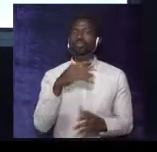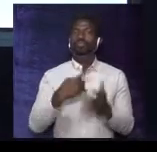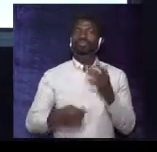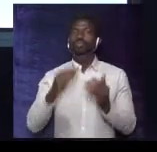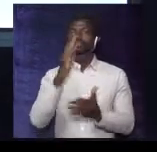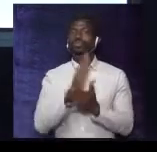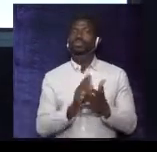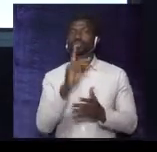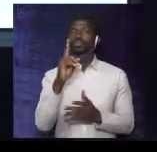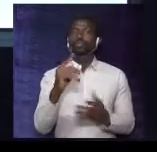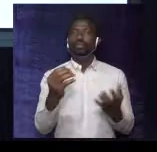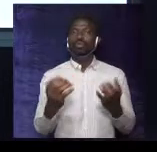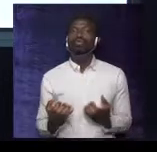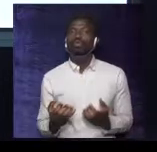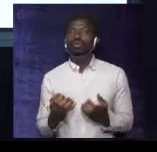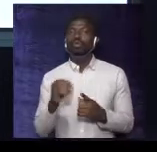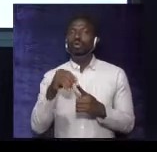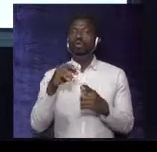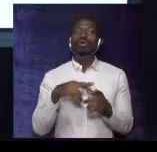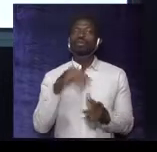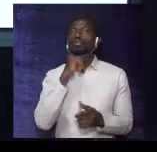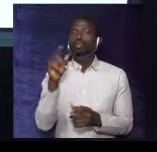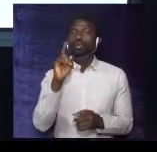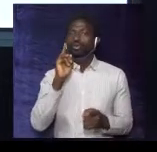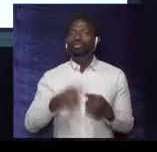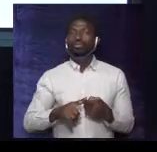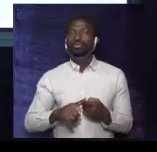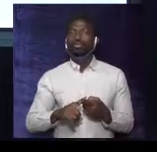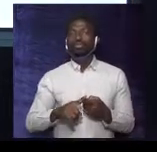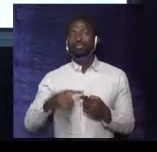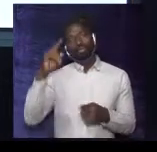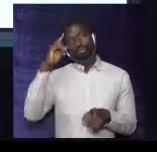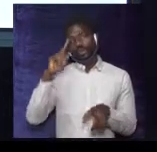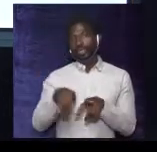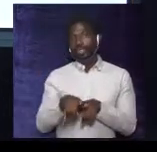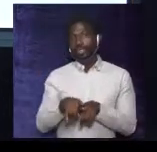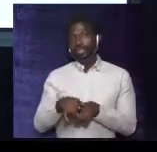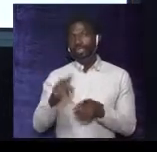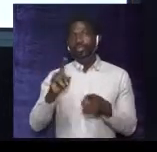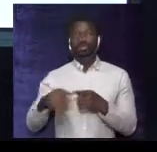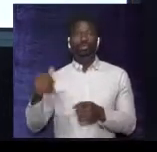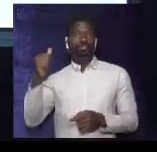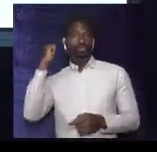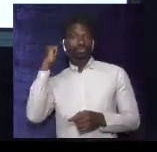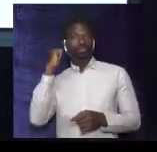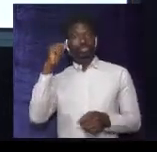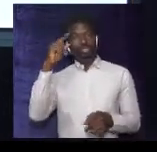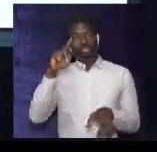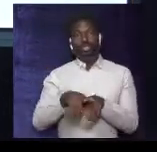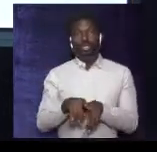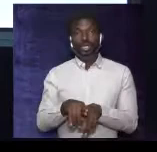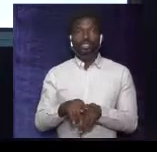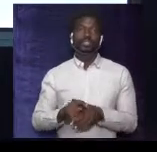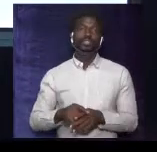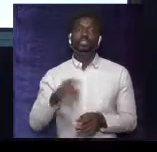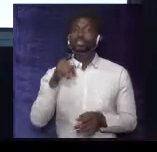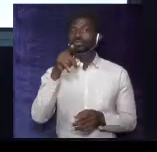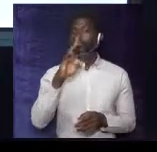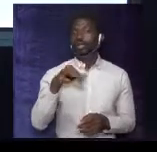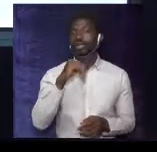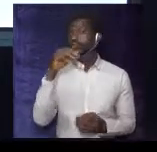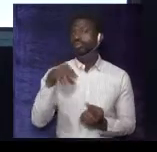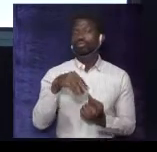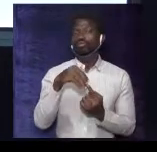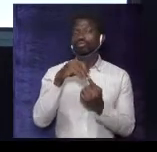wants or not to be in agreement with something, to disagree with something. Go against something.